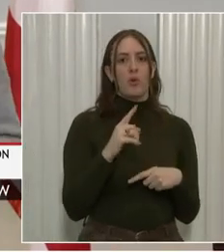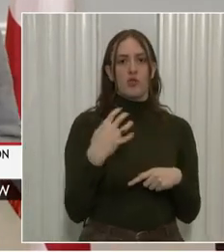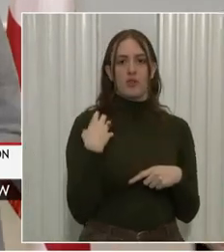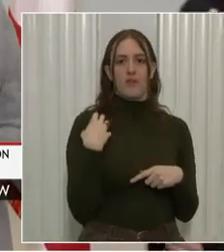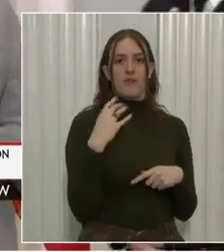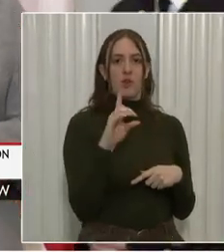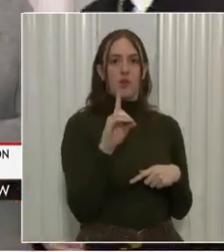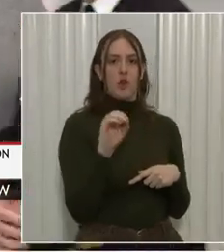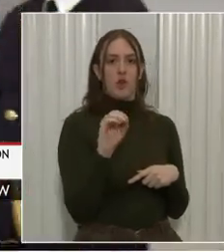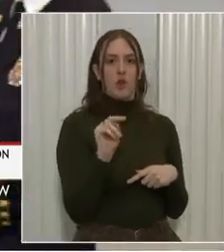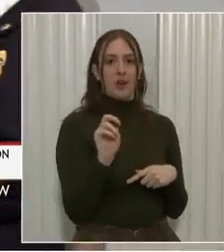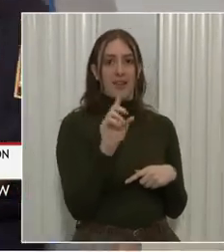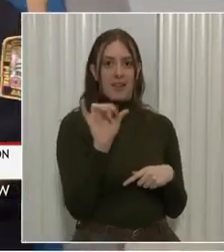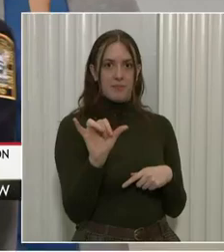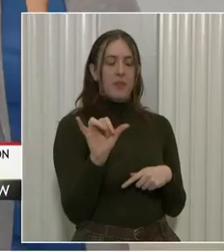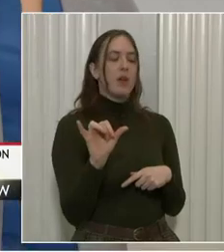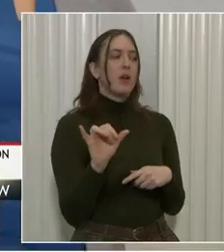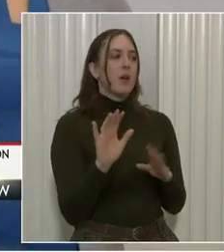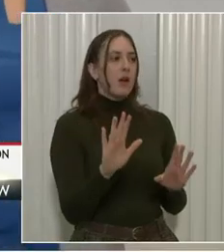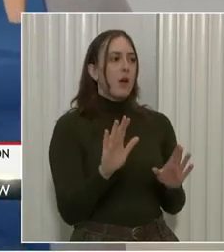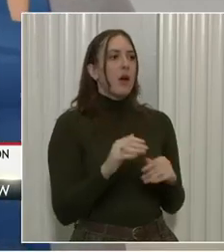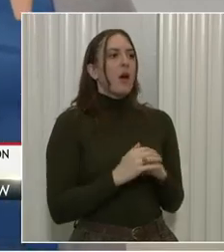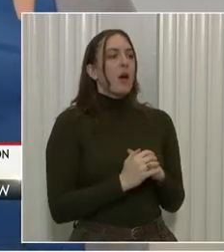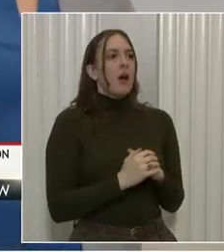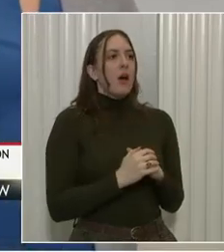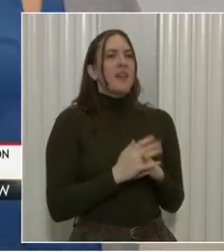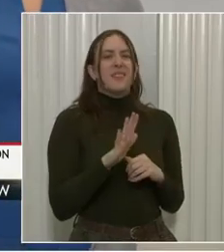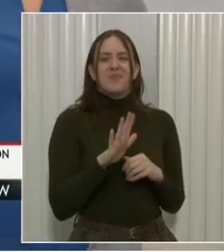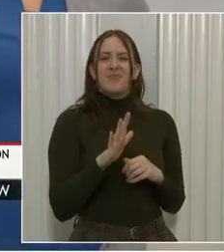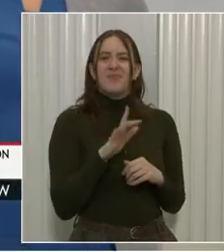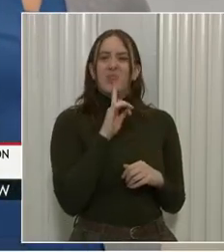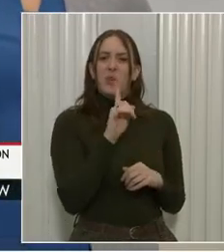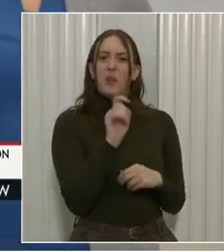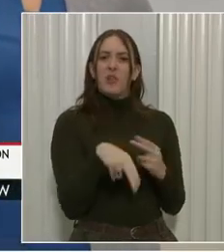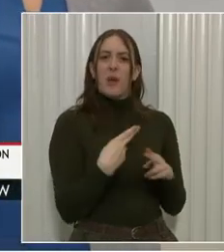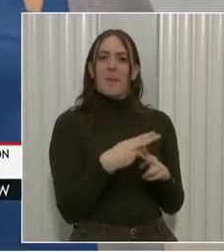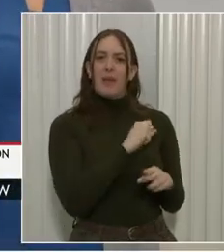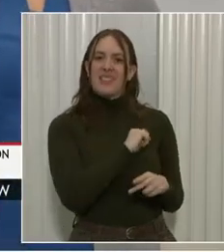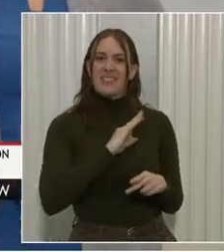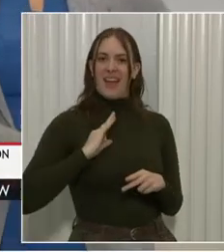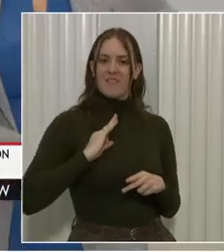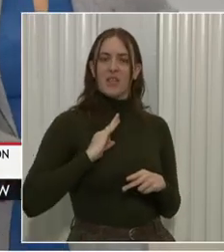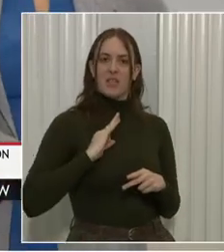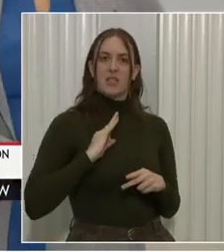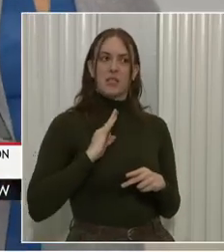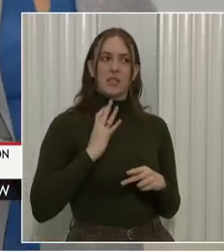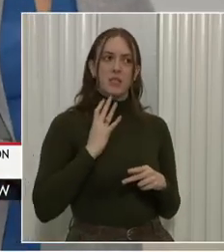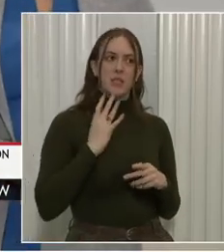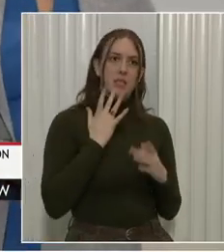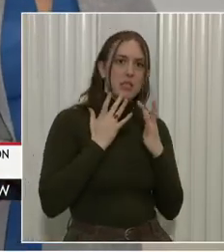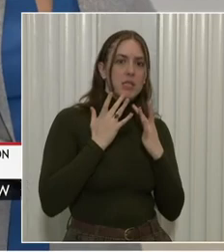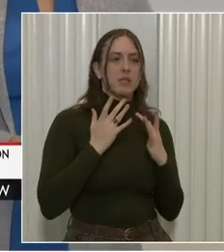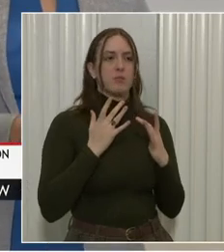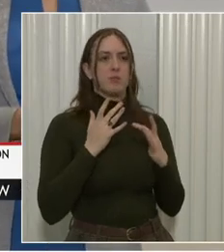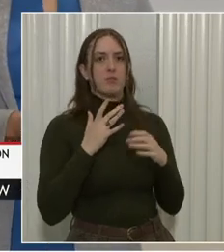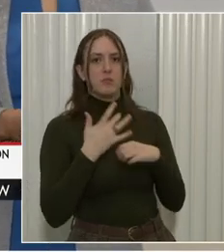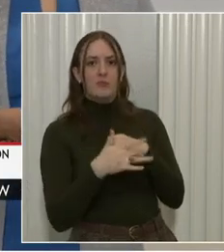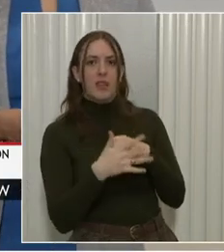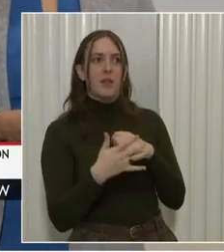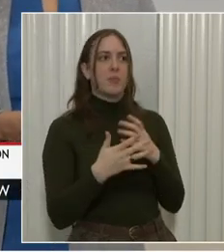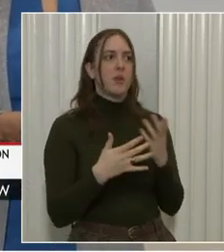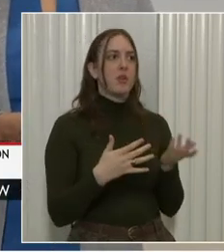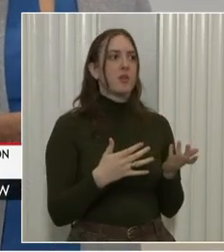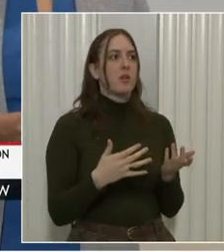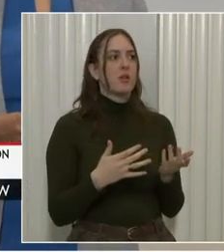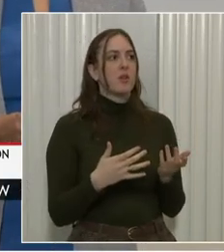this kind of brings up the question around staffing for we hear a lot about MPD staffing. Your staff gave me